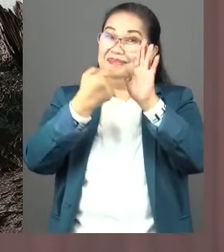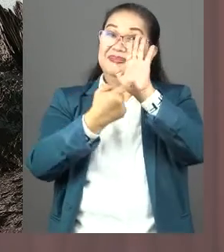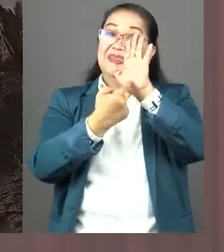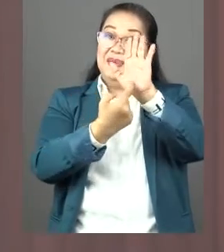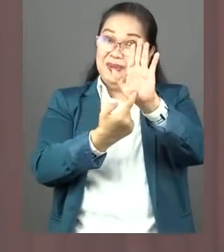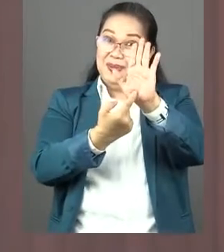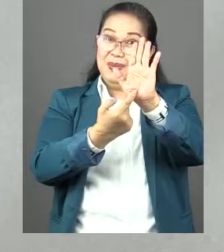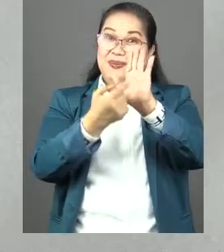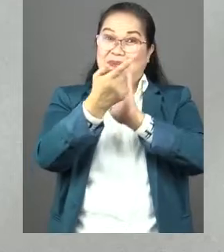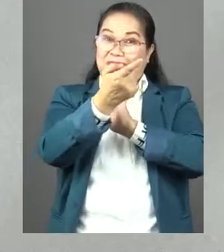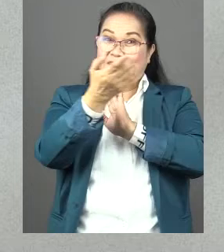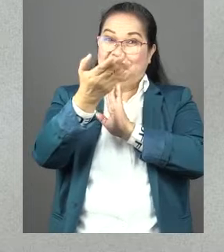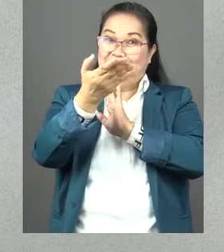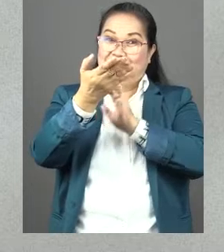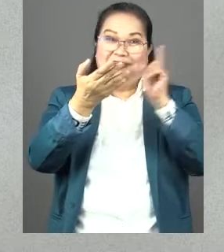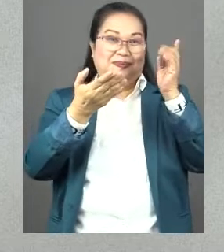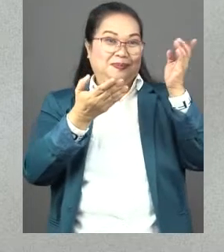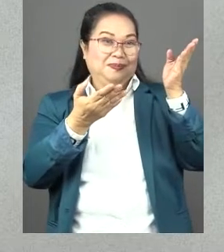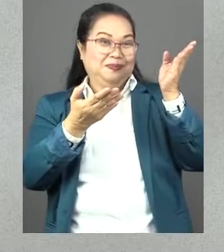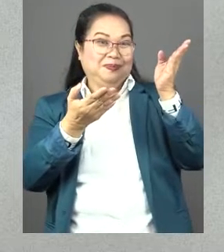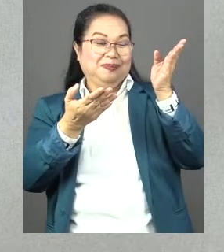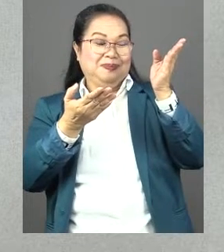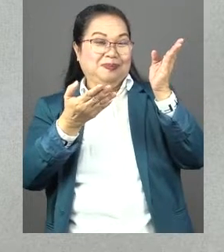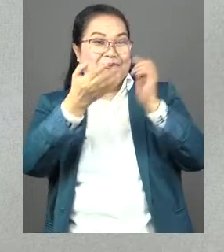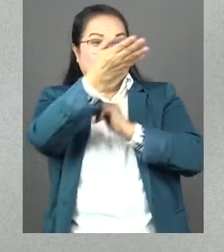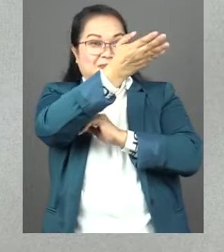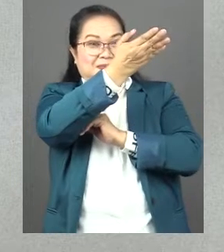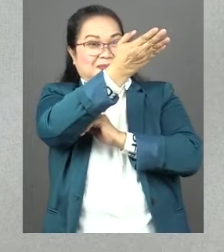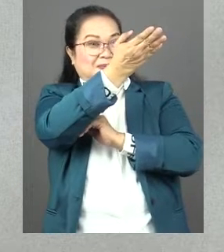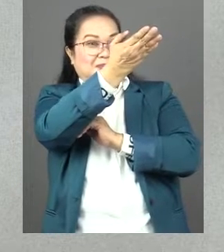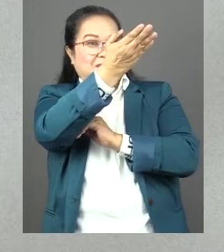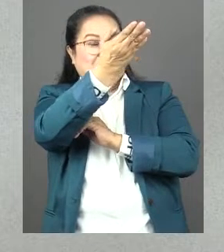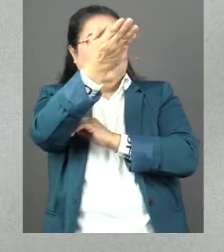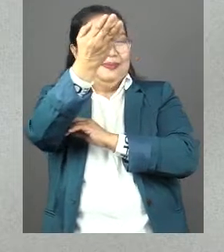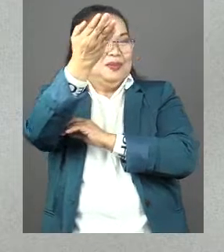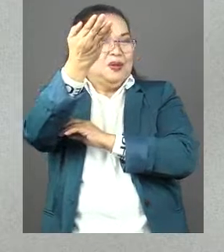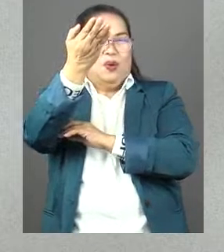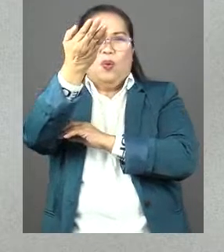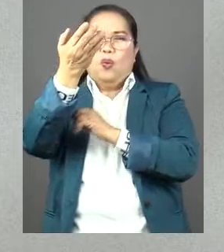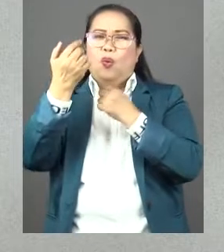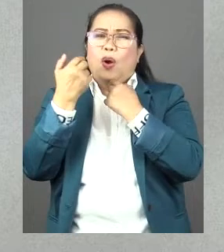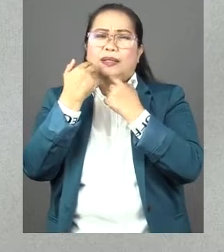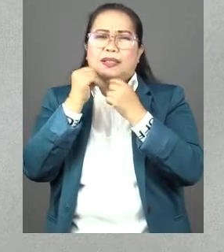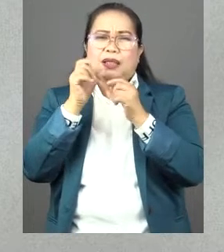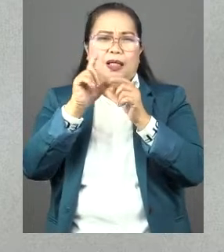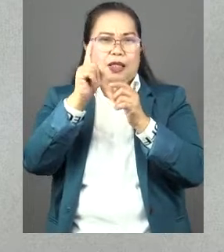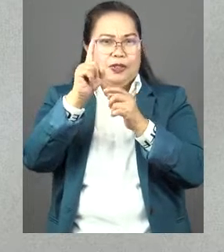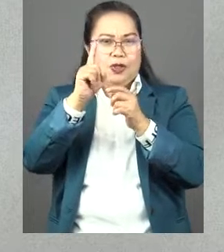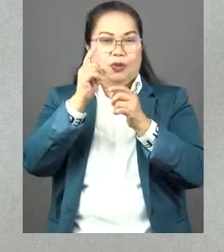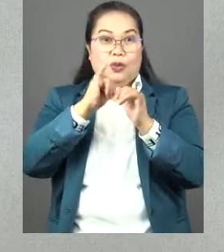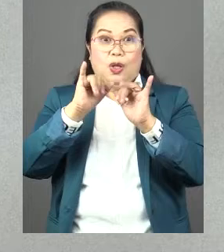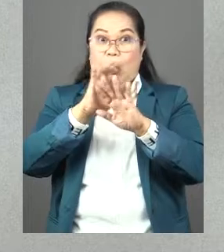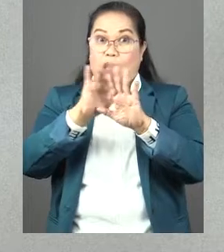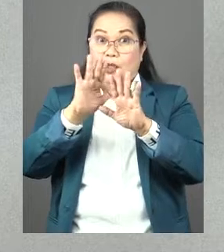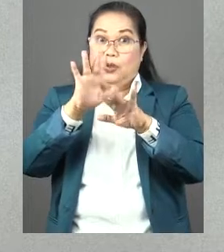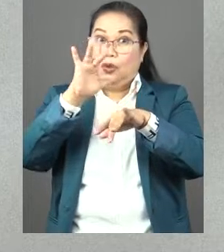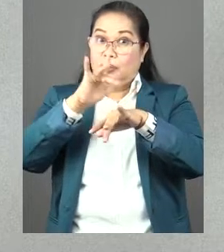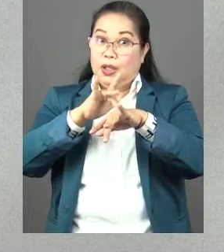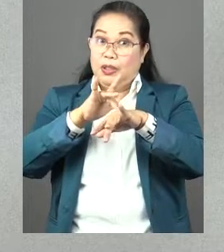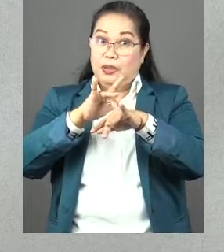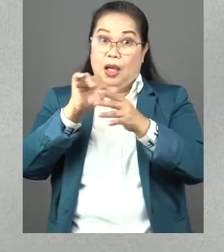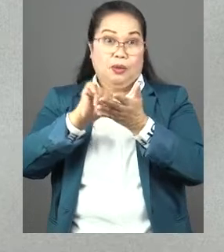on the screen. I would just like us to be very clear that there is not a single command in the Bible that says, do not touch